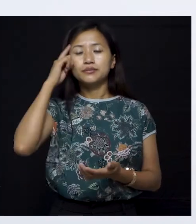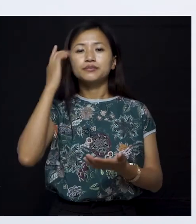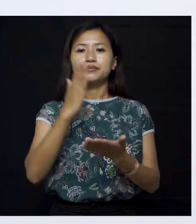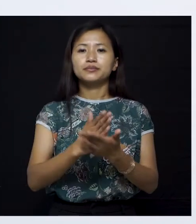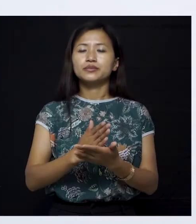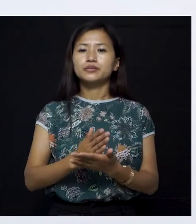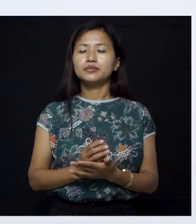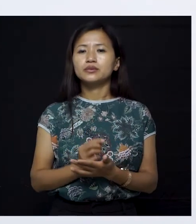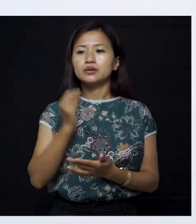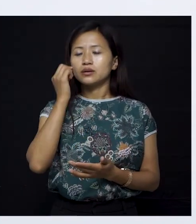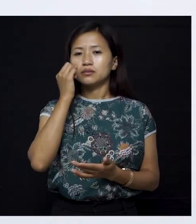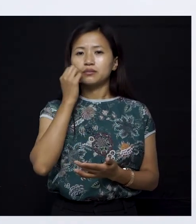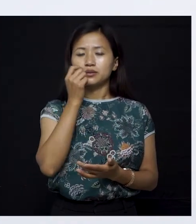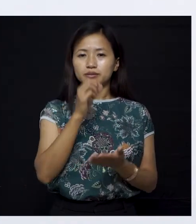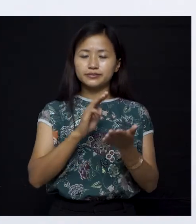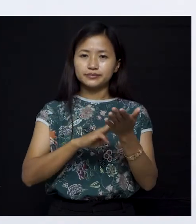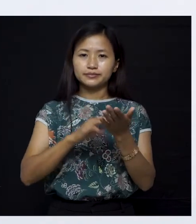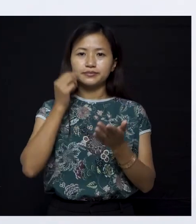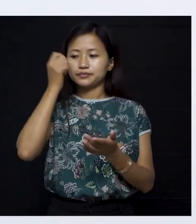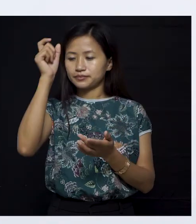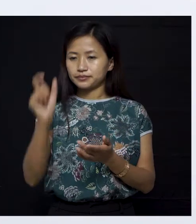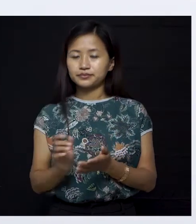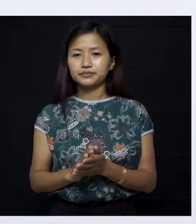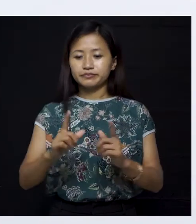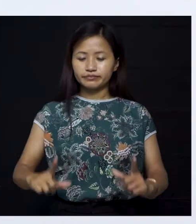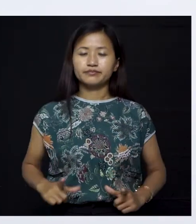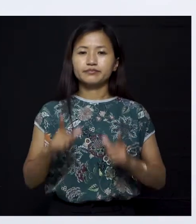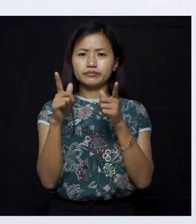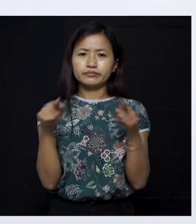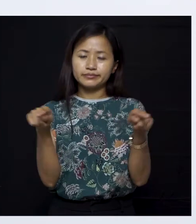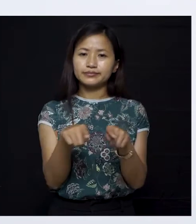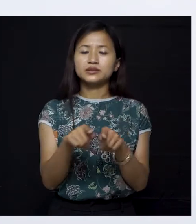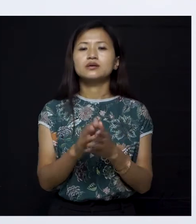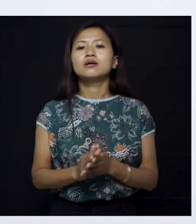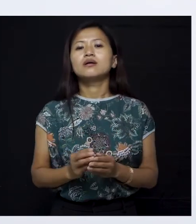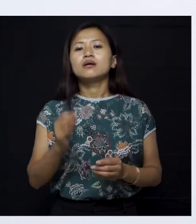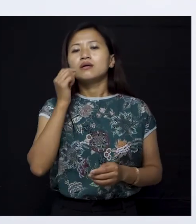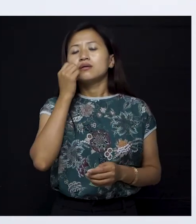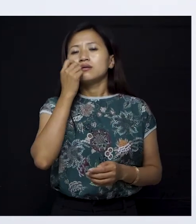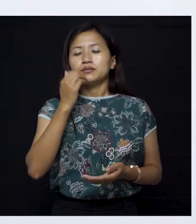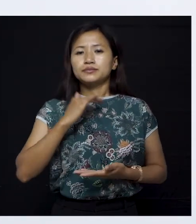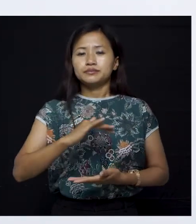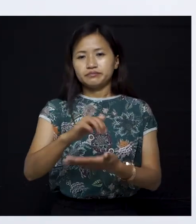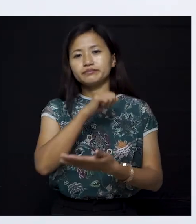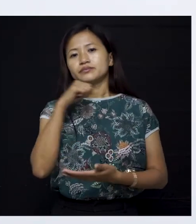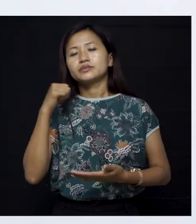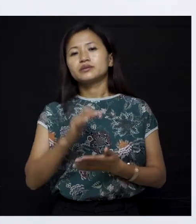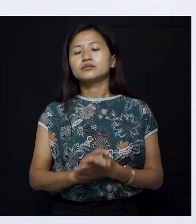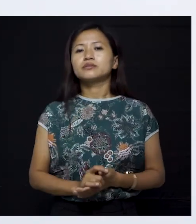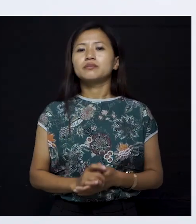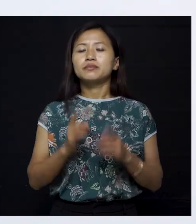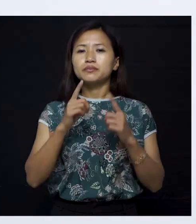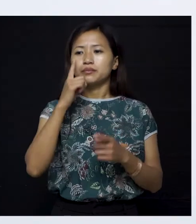the ghost of Michael had taken Bartley's life too. Though Bartley had not died yet. She was just crying at home,